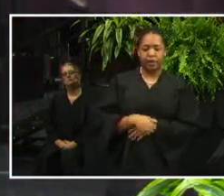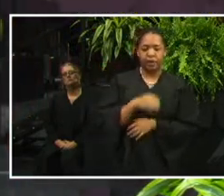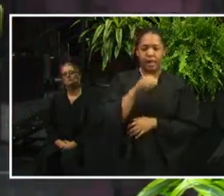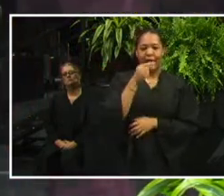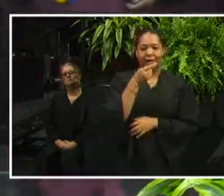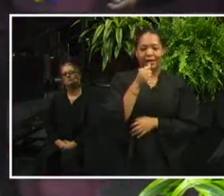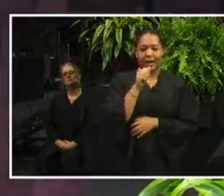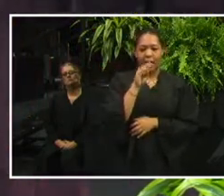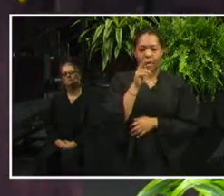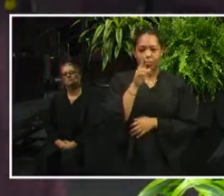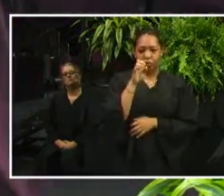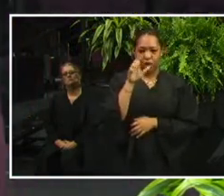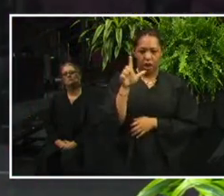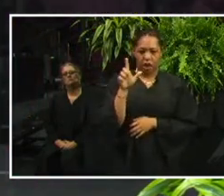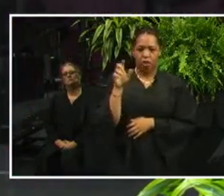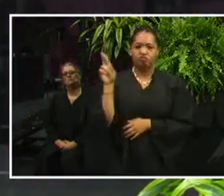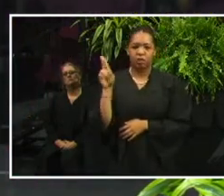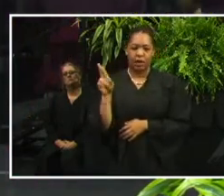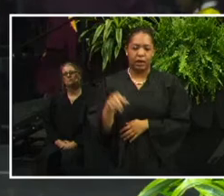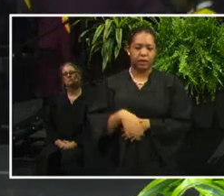Gabrielle Renee Reed.